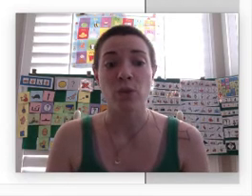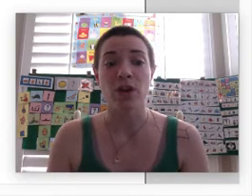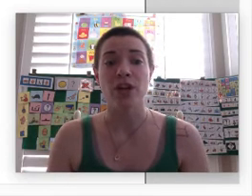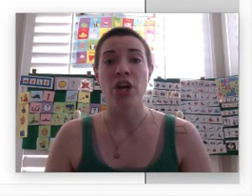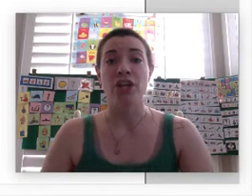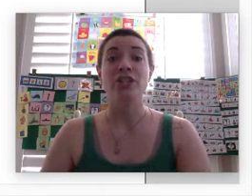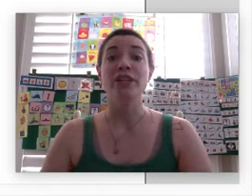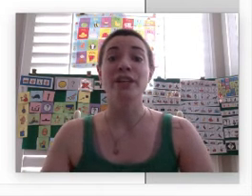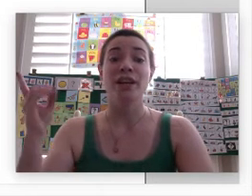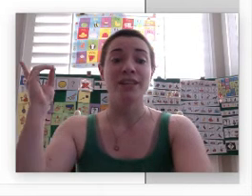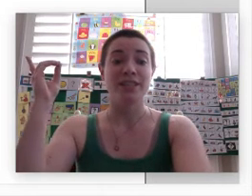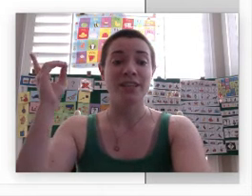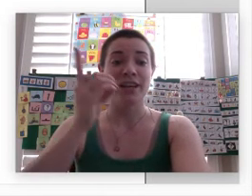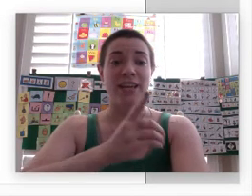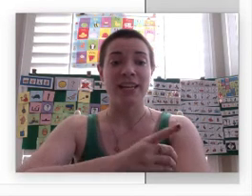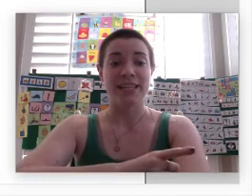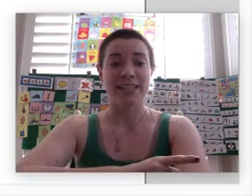write the word